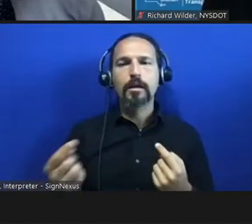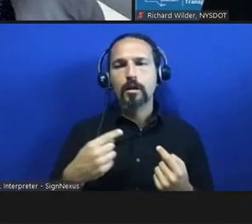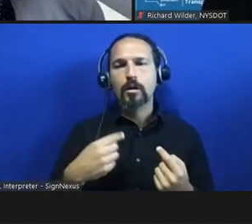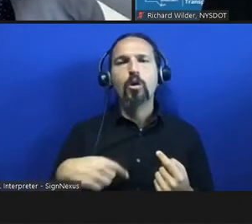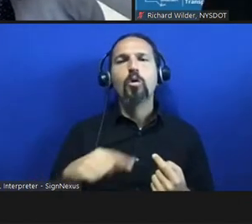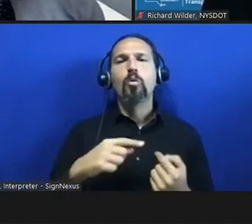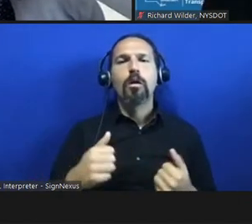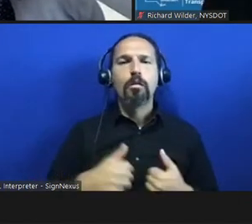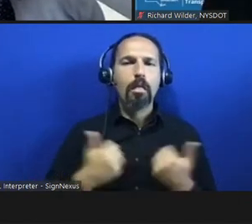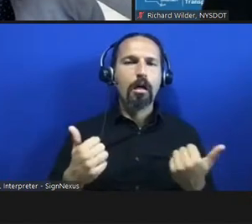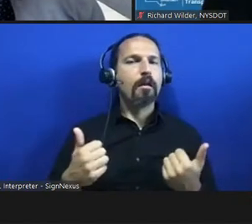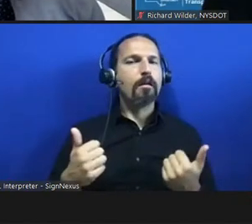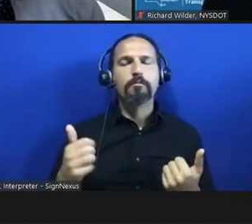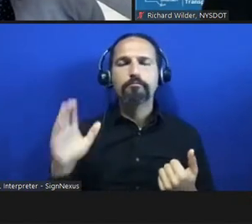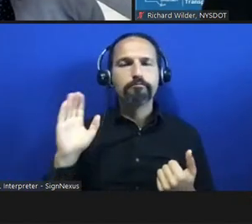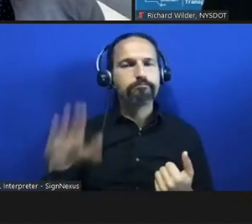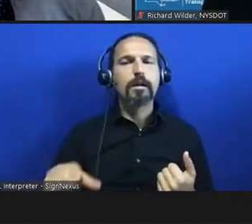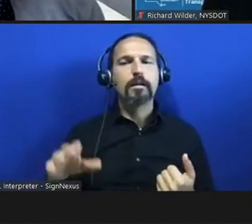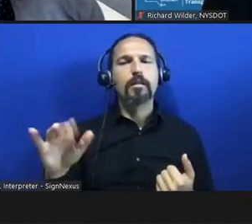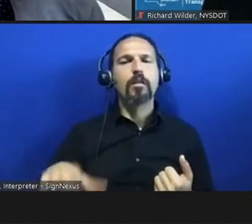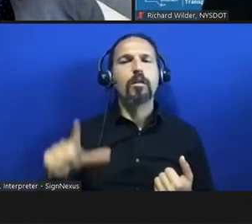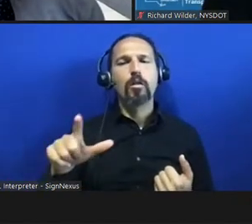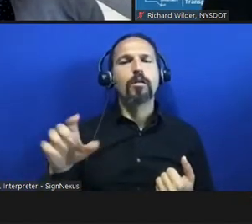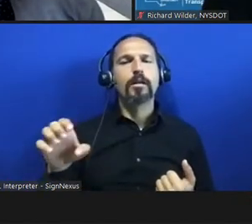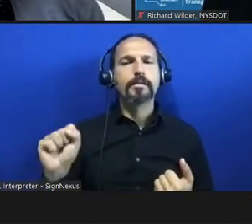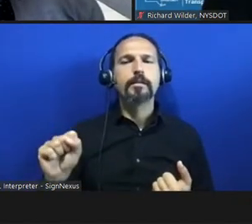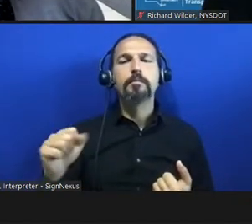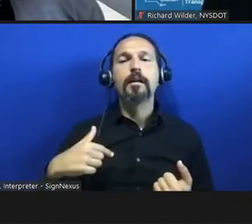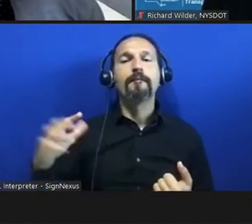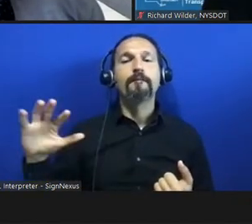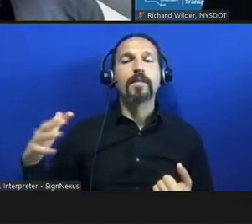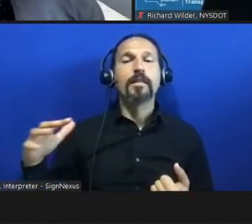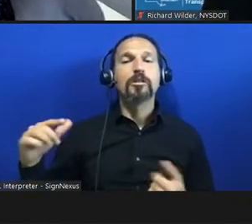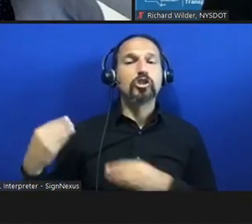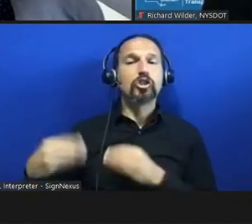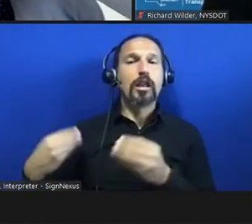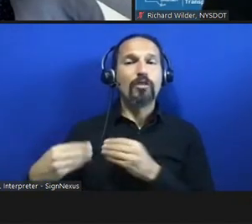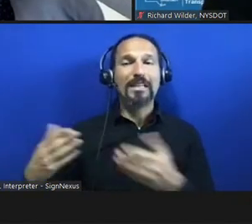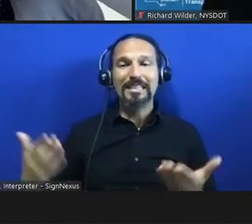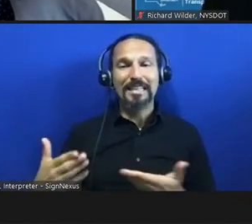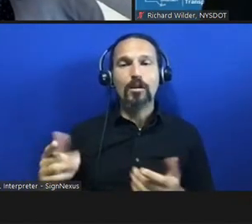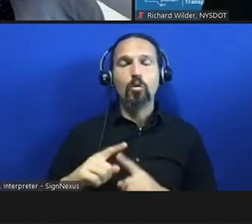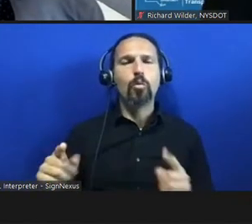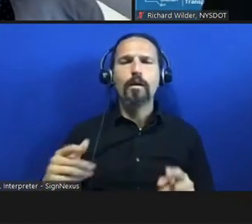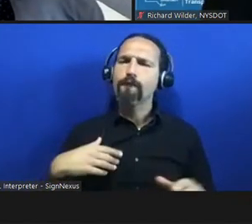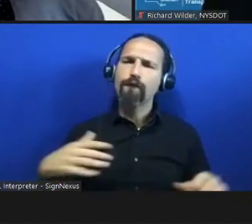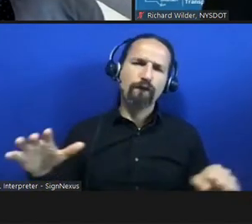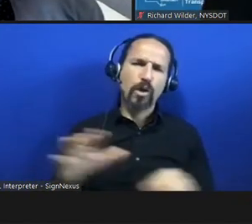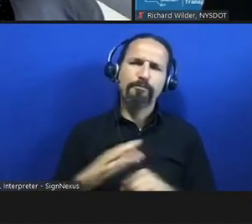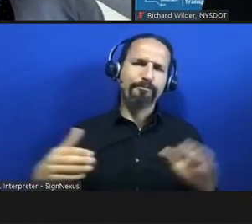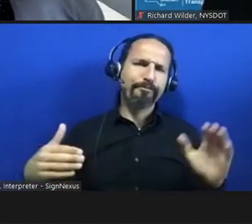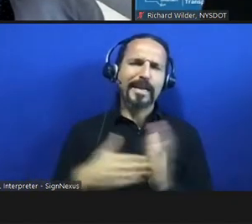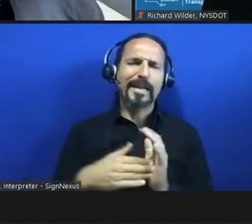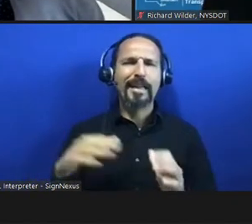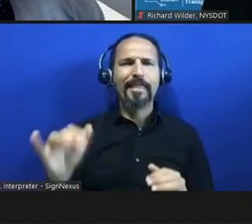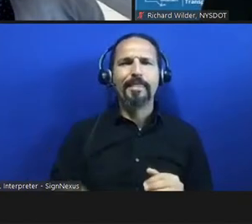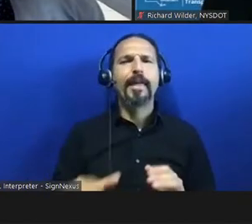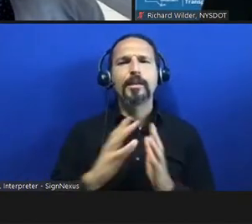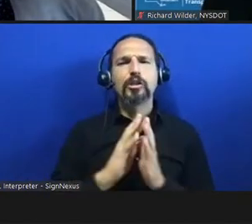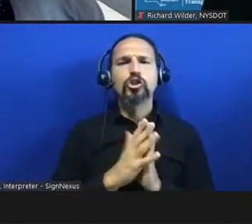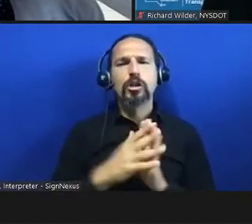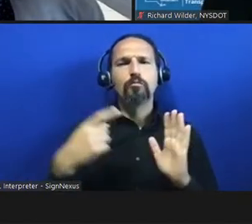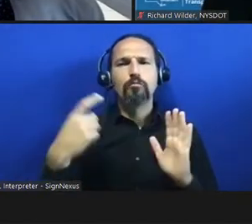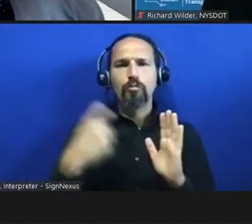lifelong lower Eastsiders my husband's a fifth generation down here and we completely oppose congestion pricing and